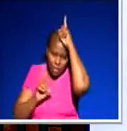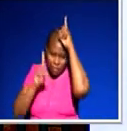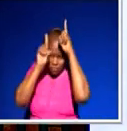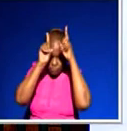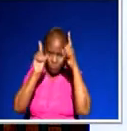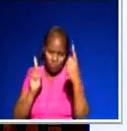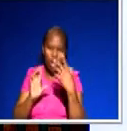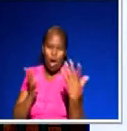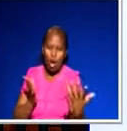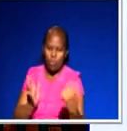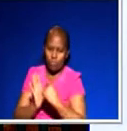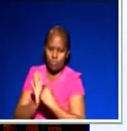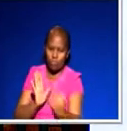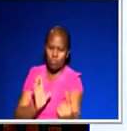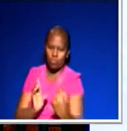villages?